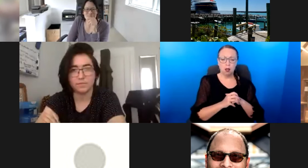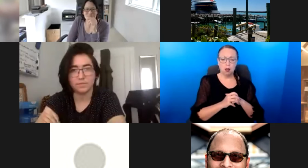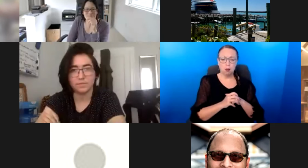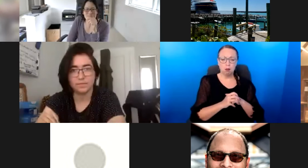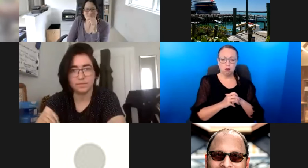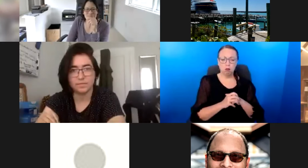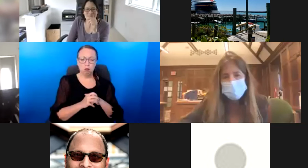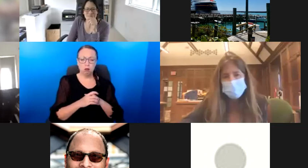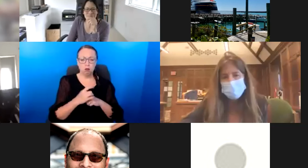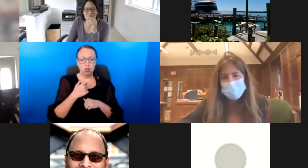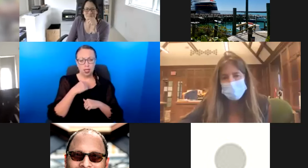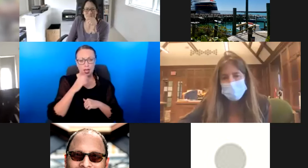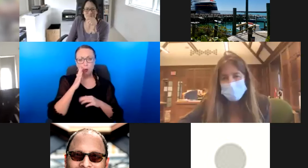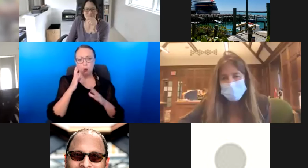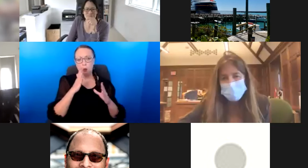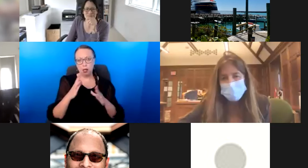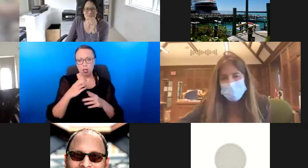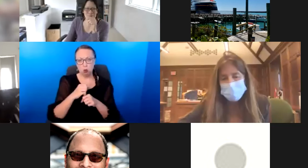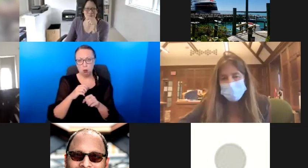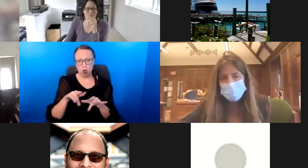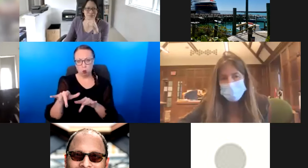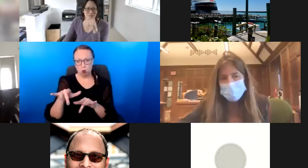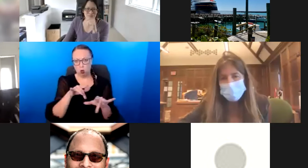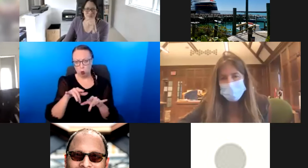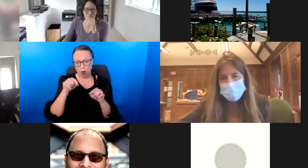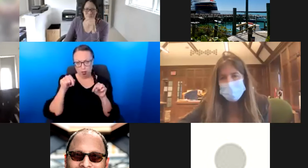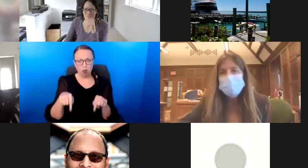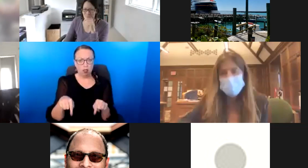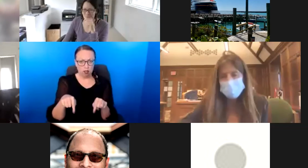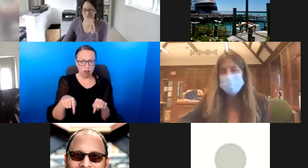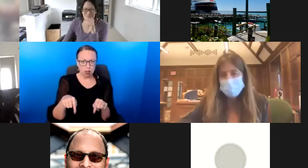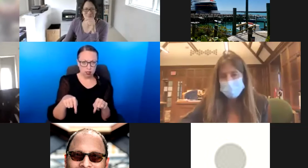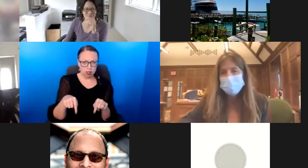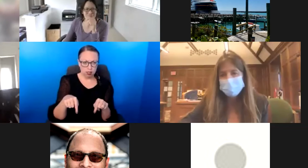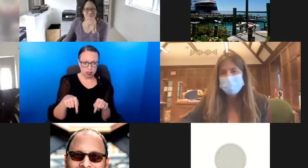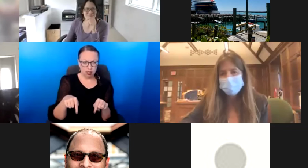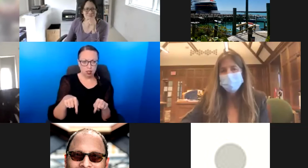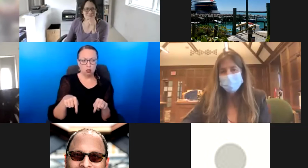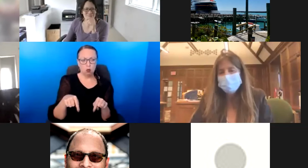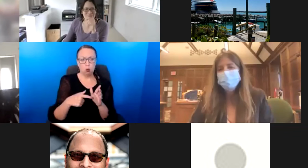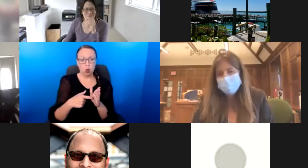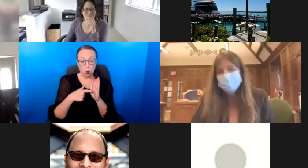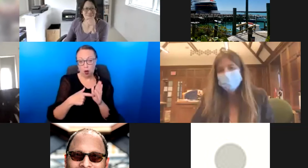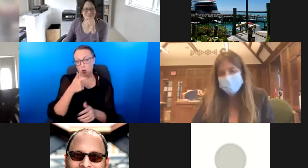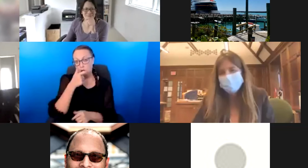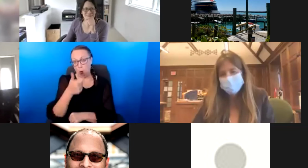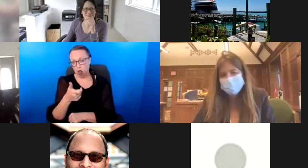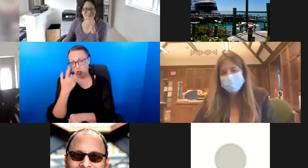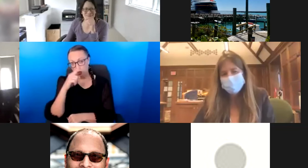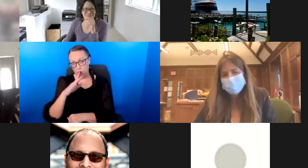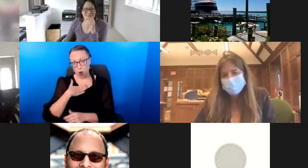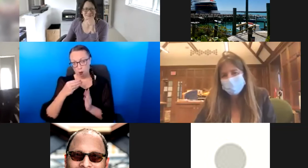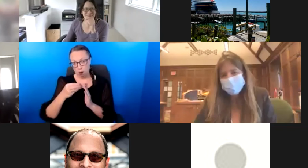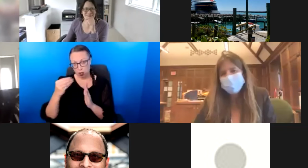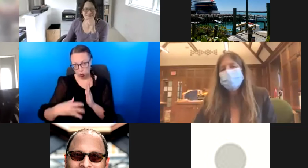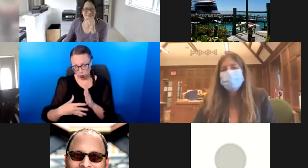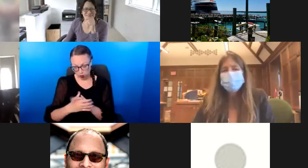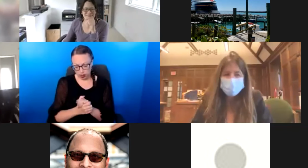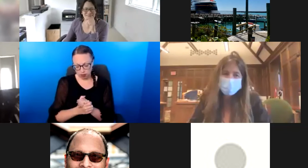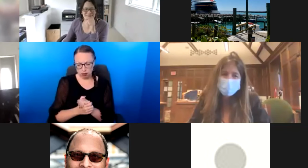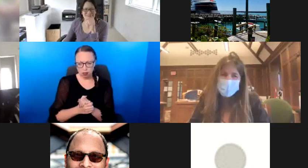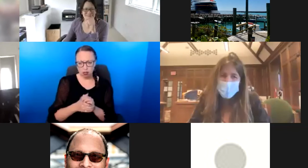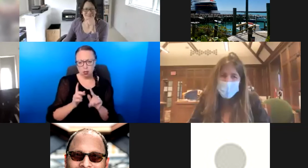on making the recording of this prescribed and obligatory viewing for any of my students. So I wondered whether